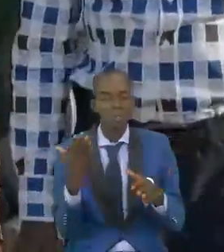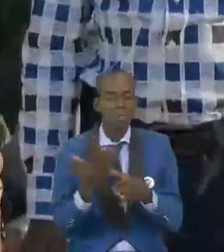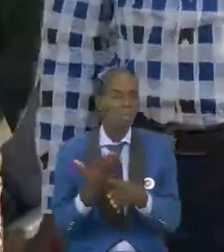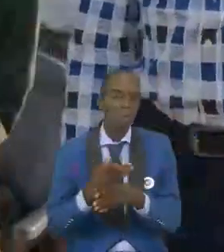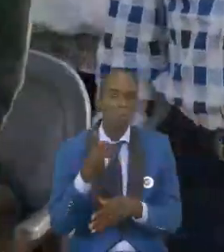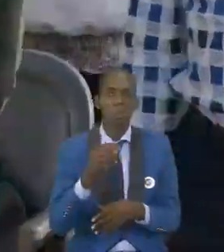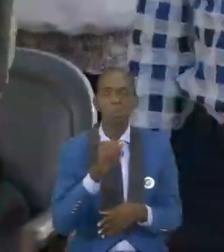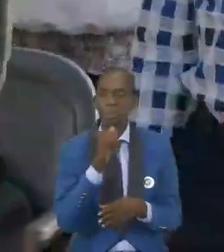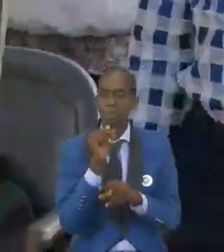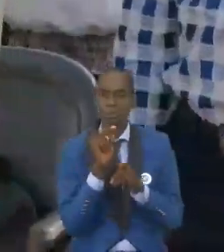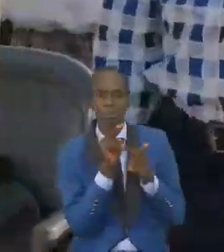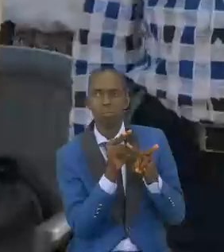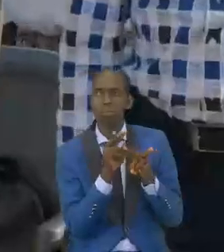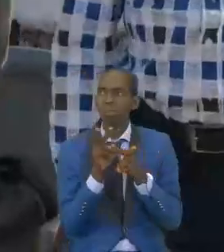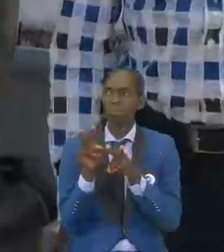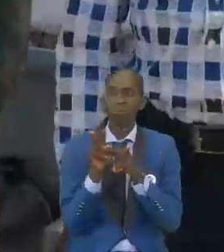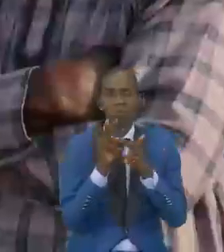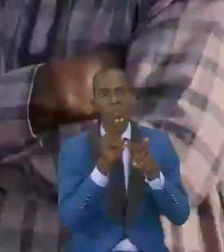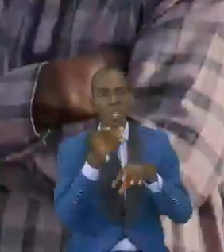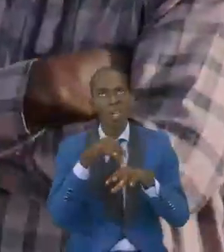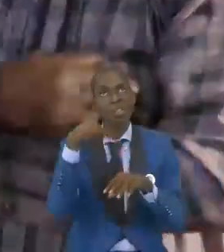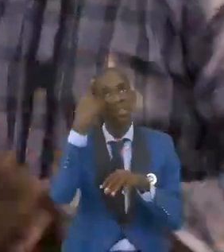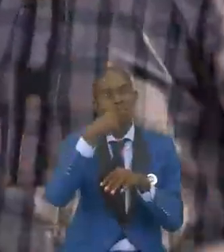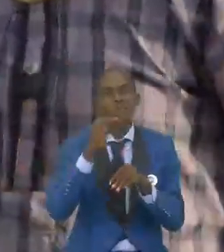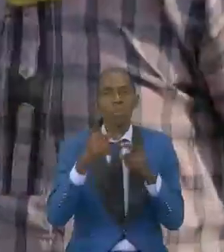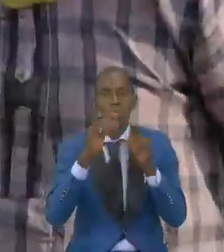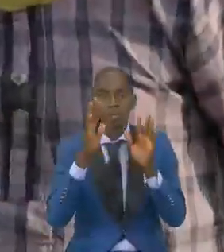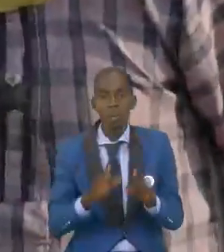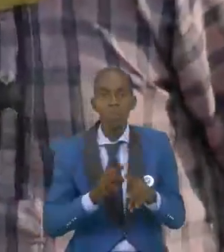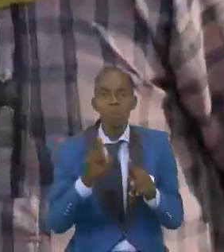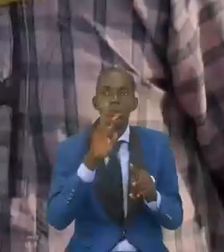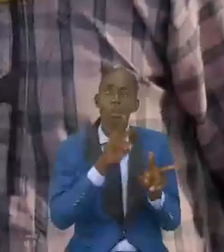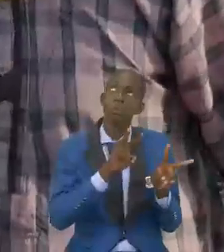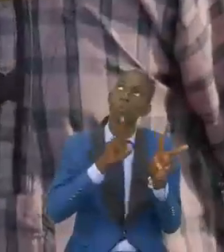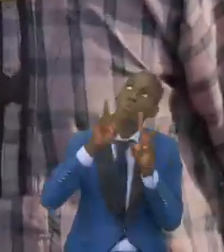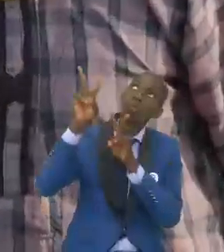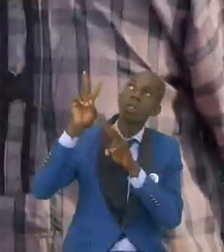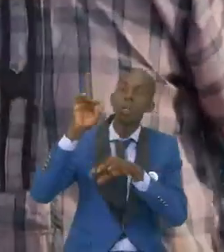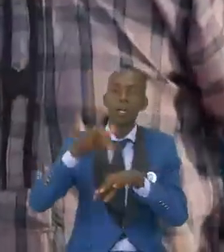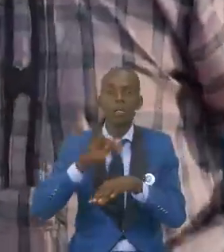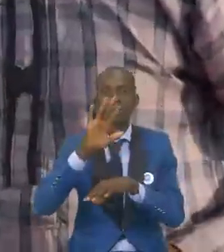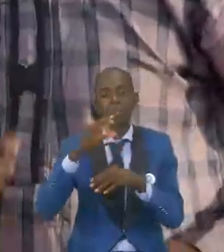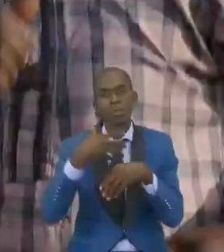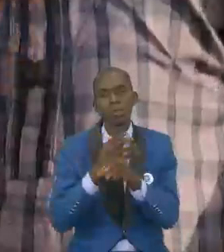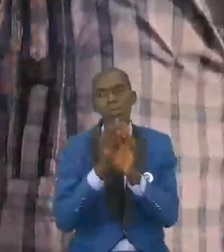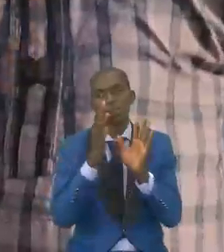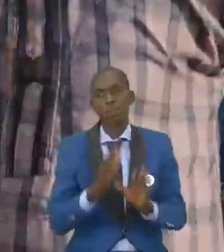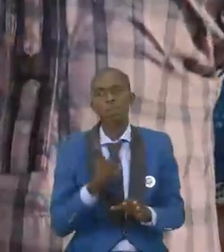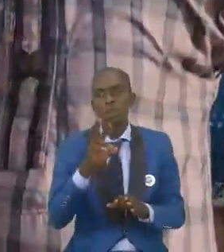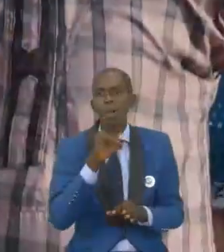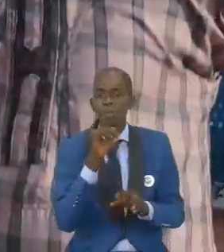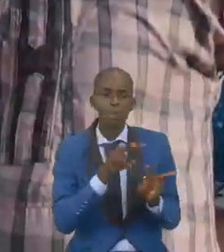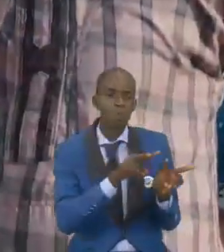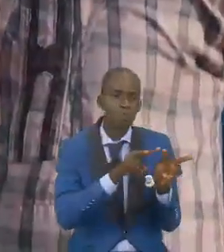not looking at conspirators, you're looking at your Creator. You're not